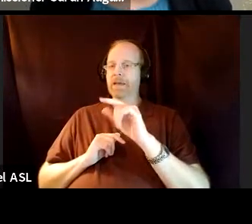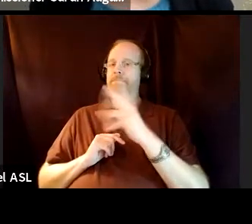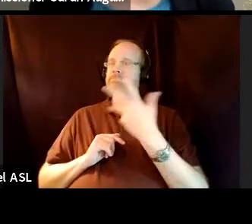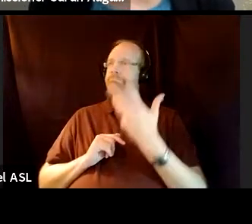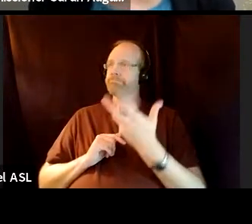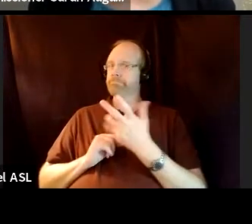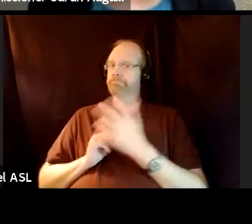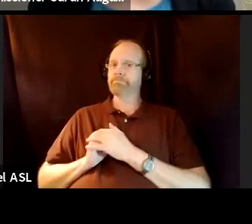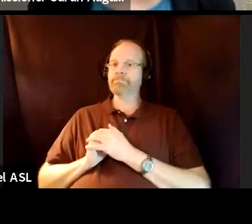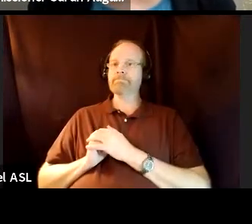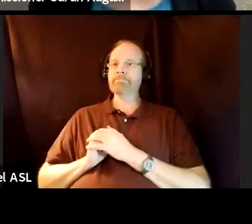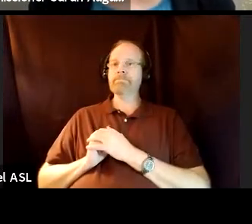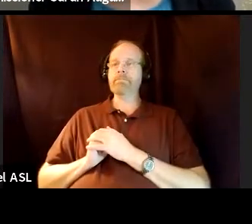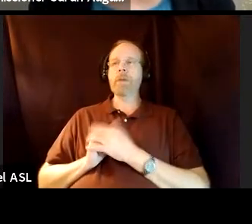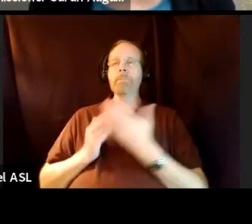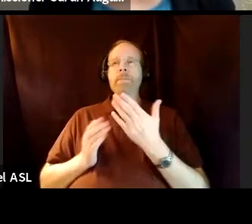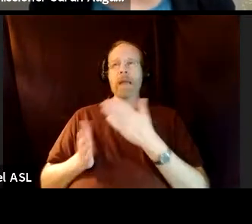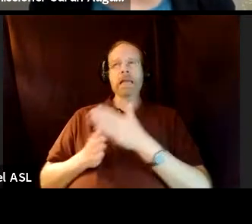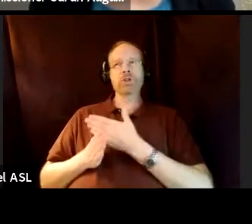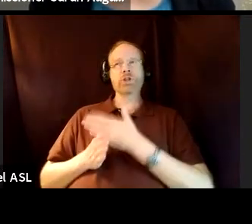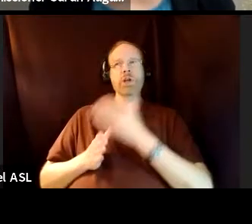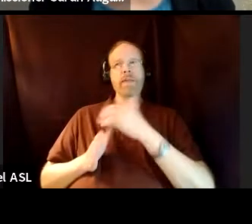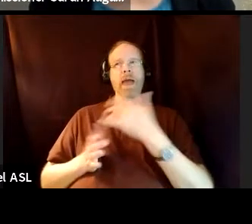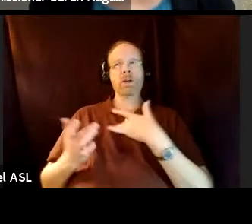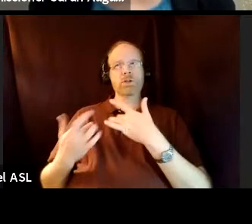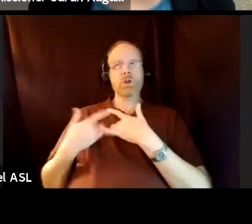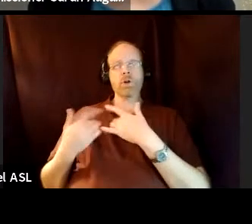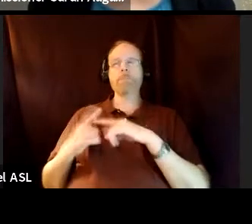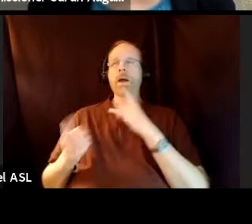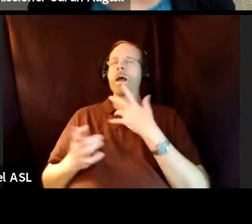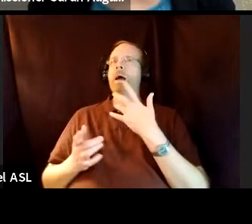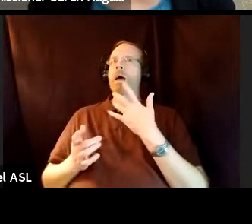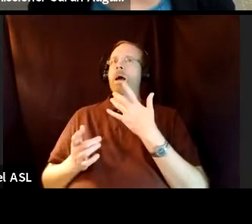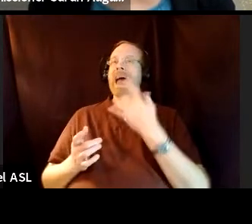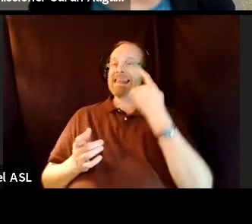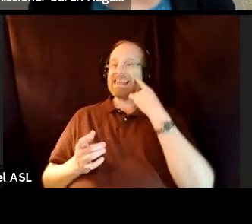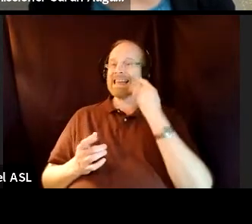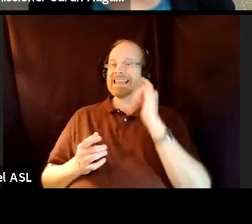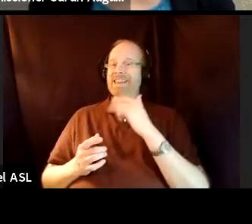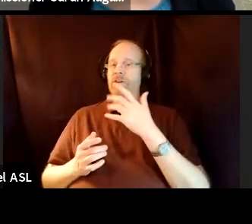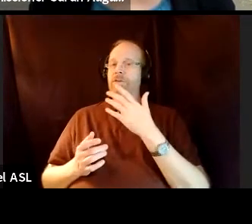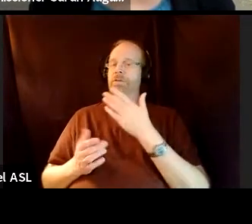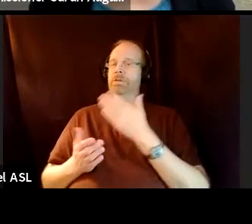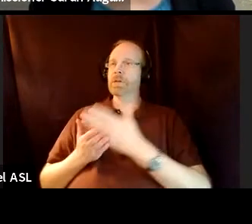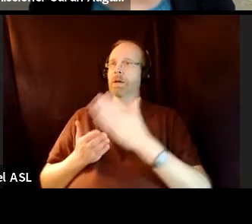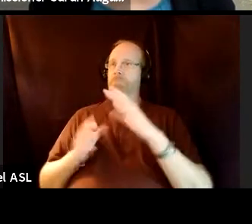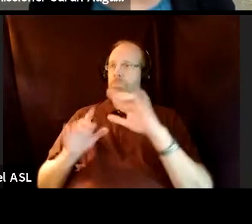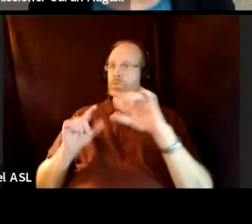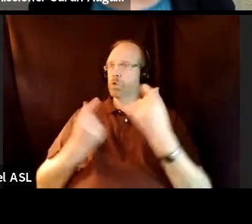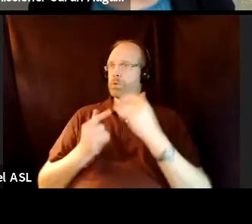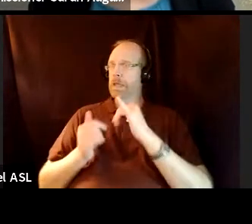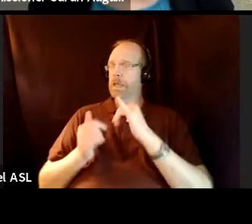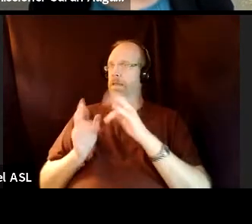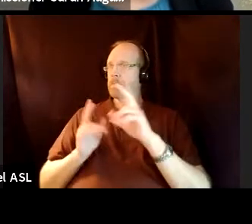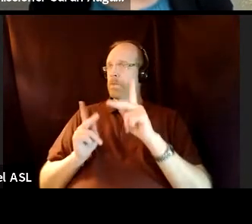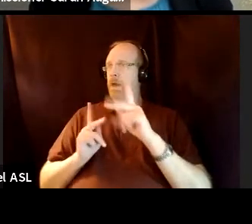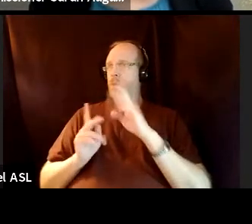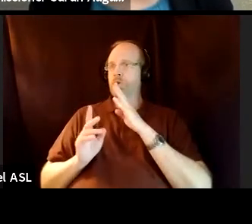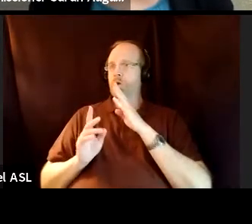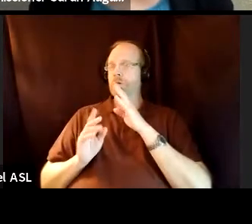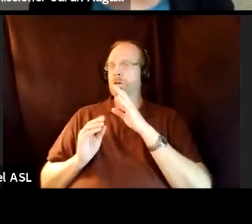may possibly share those concerns, but I think that there are constituencies like the ones I mentioned in the